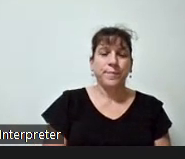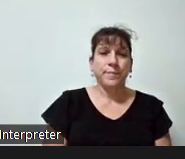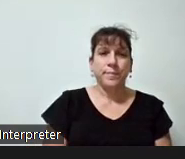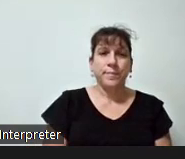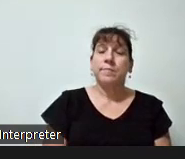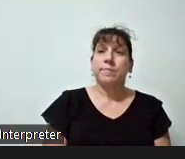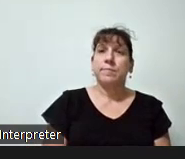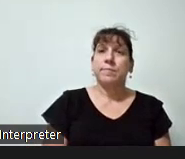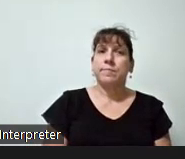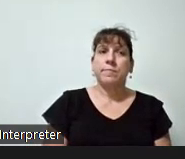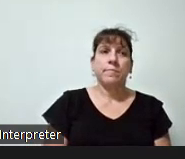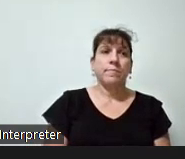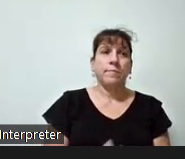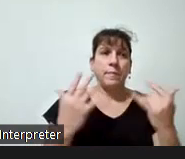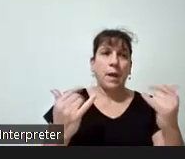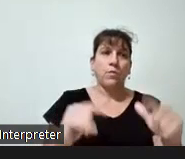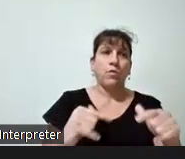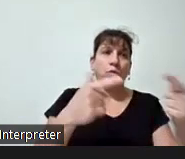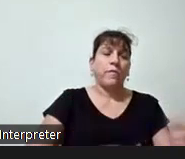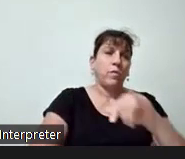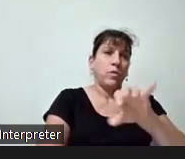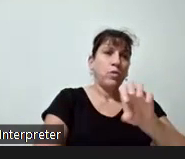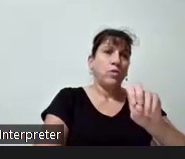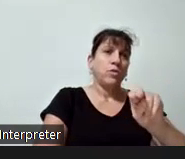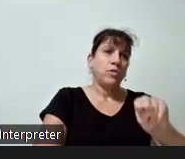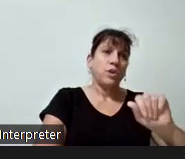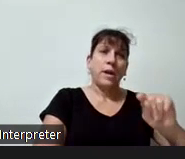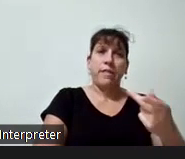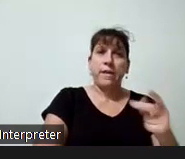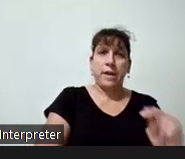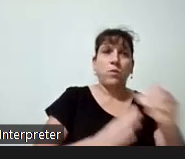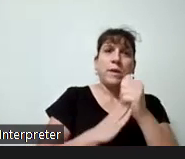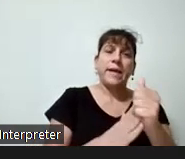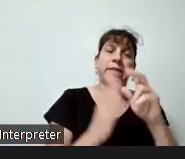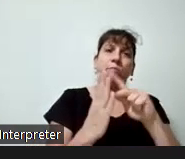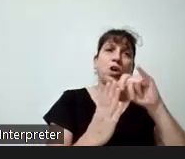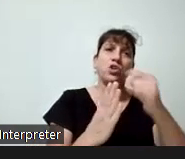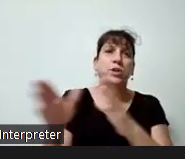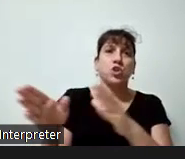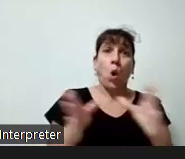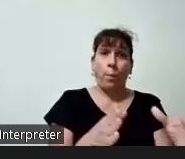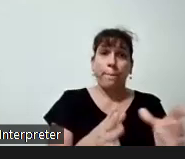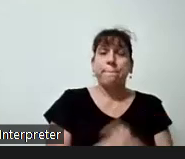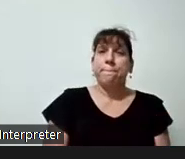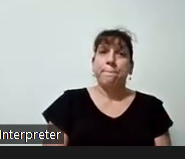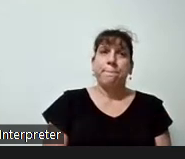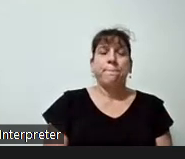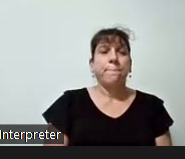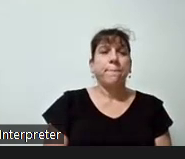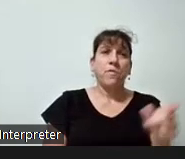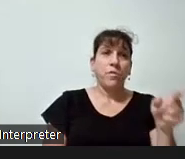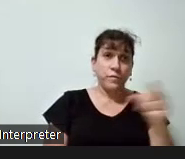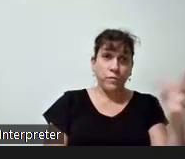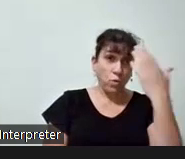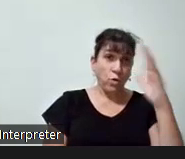All right, and with that said, I'm going to turn over to Jonathan, who will lead us for the project scope. So for those who don't